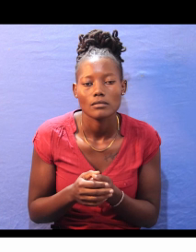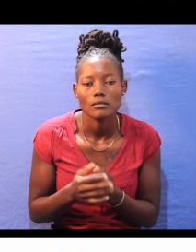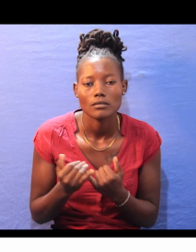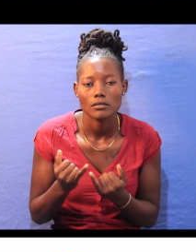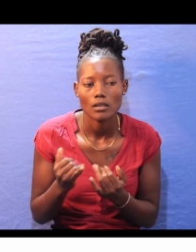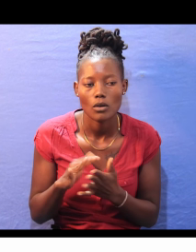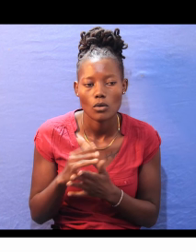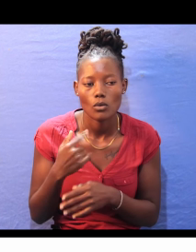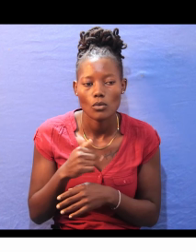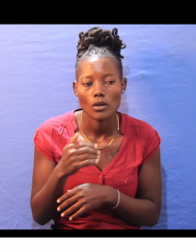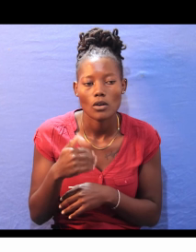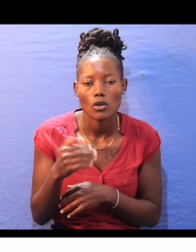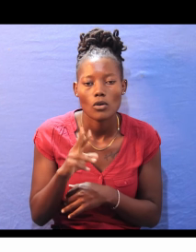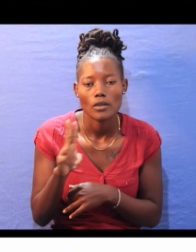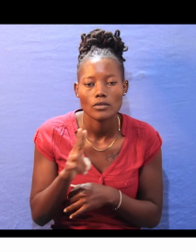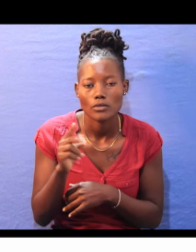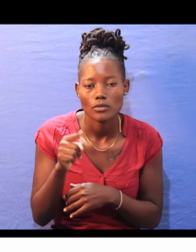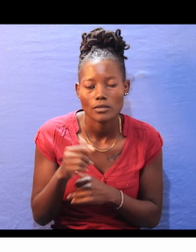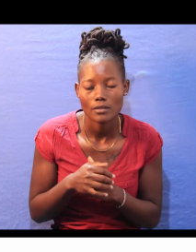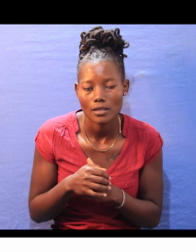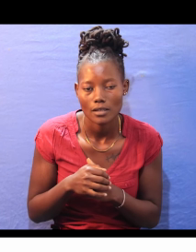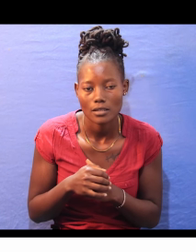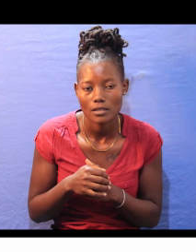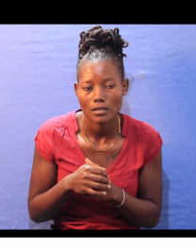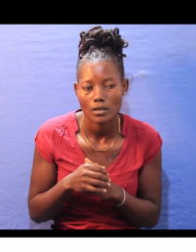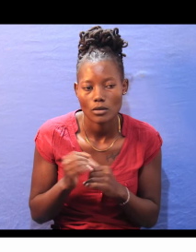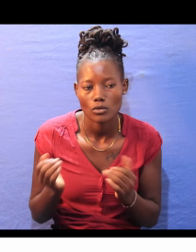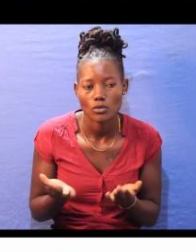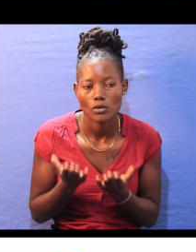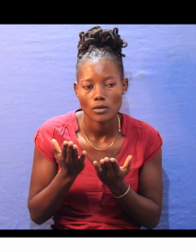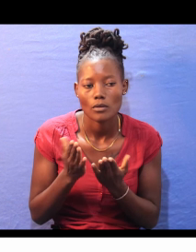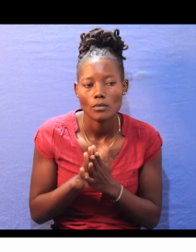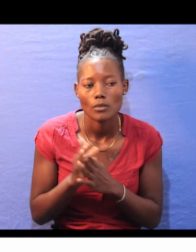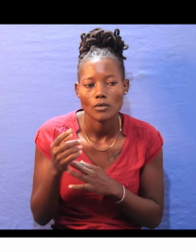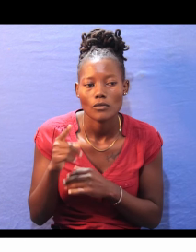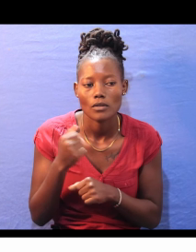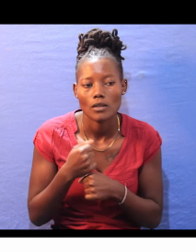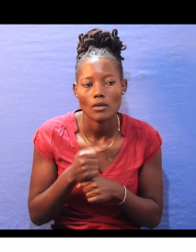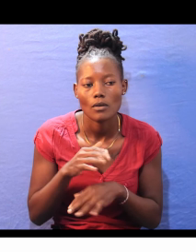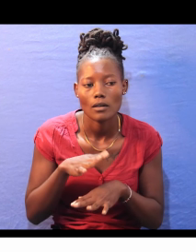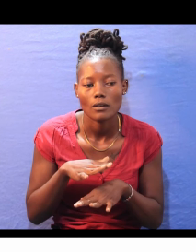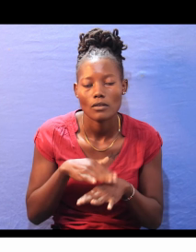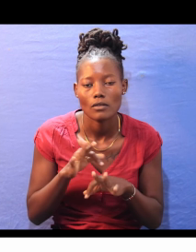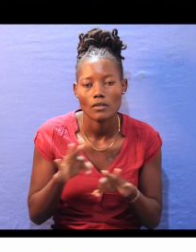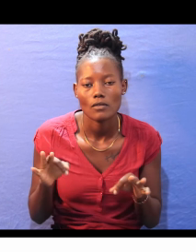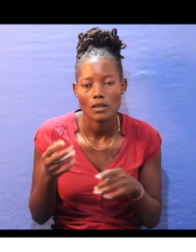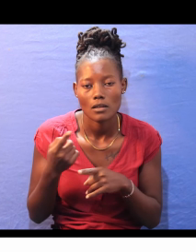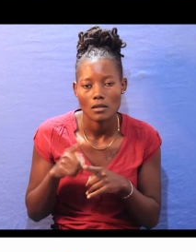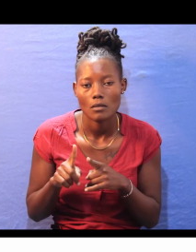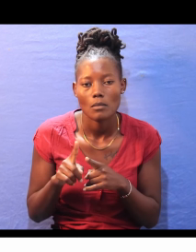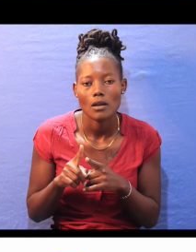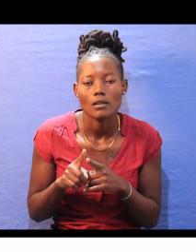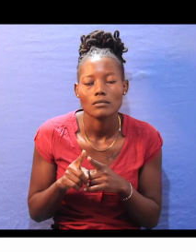So we want to always use these abilities to enhance our sport on the field, but